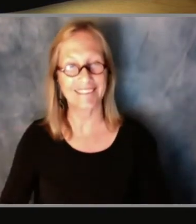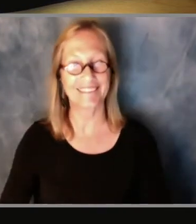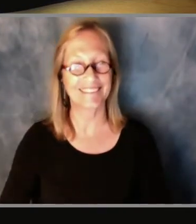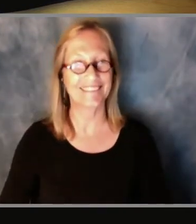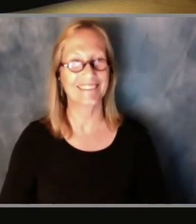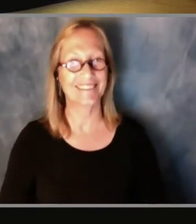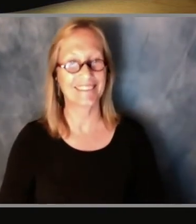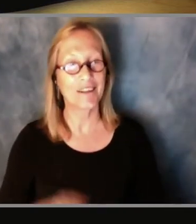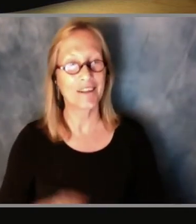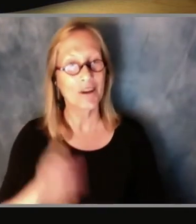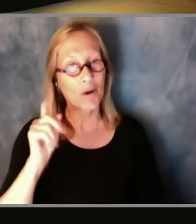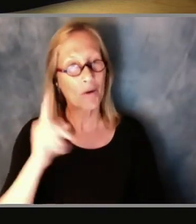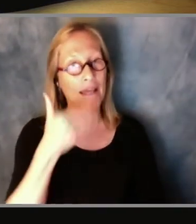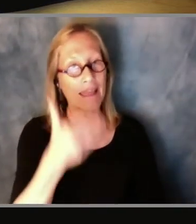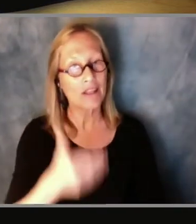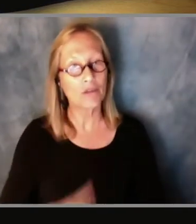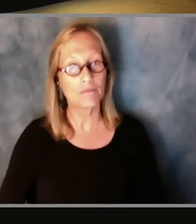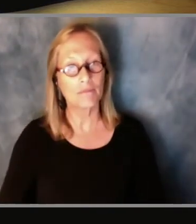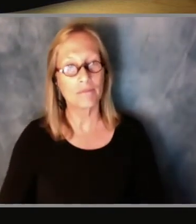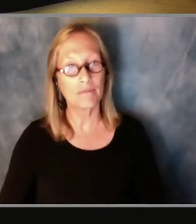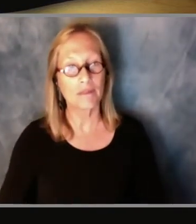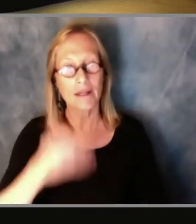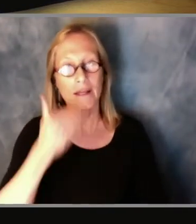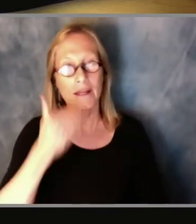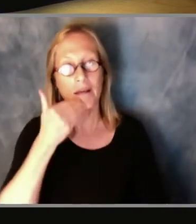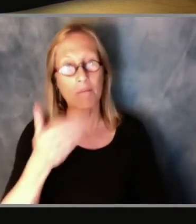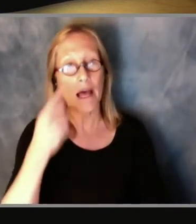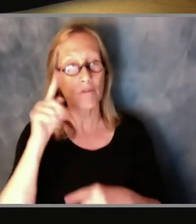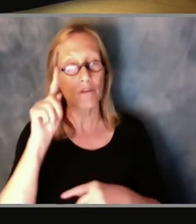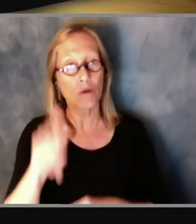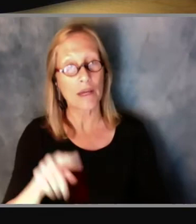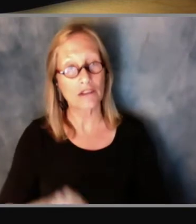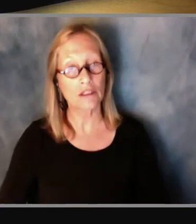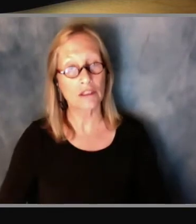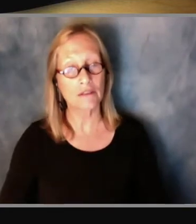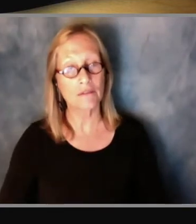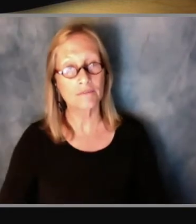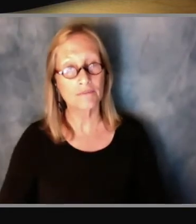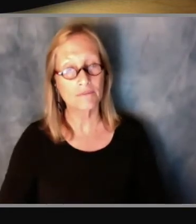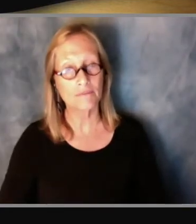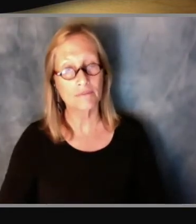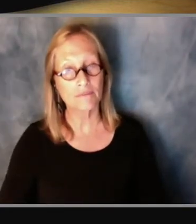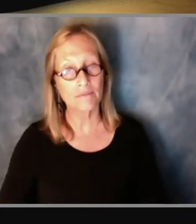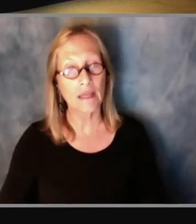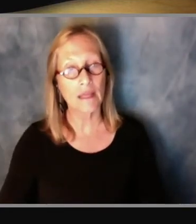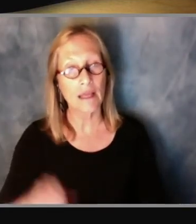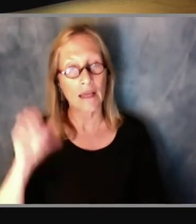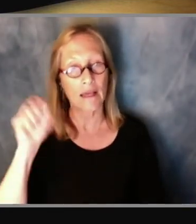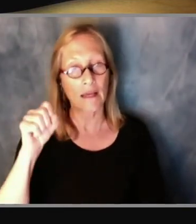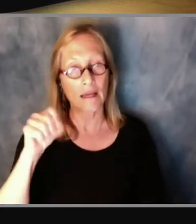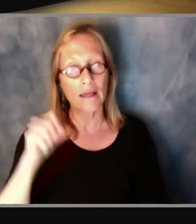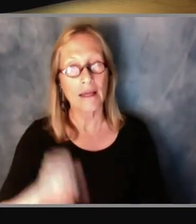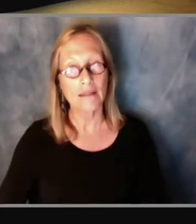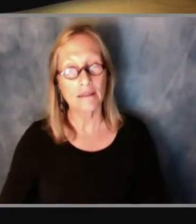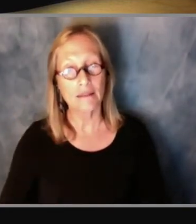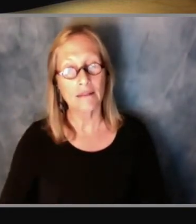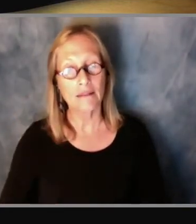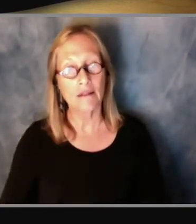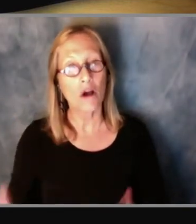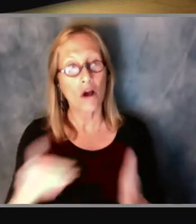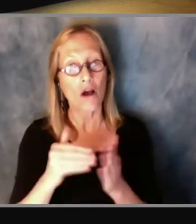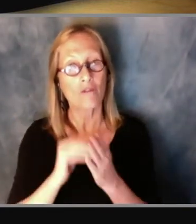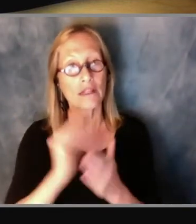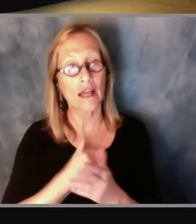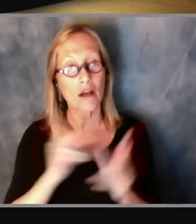Okay, thank you. Mahalo for the question. So yeah, I mean, oftentimes our citizens